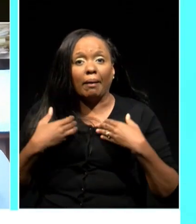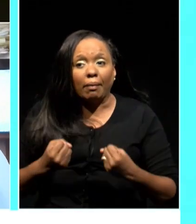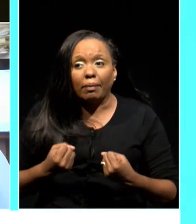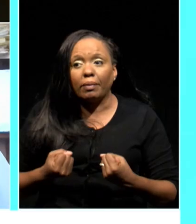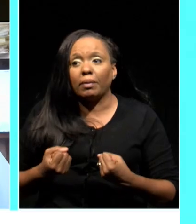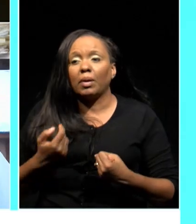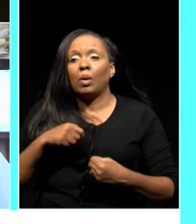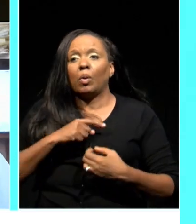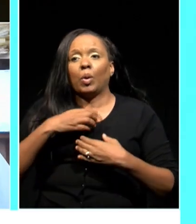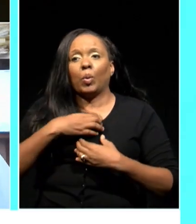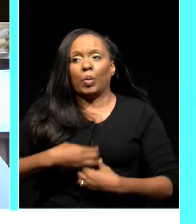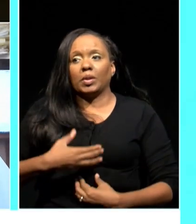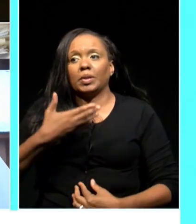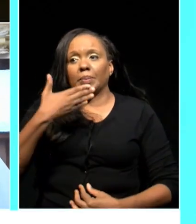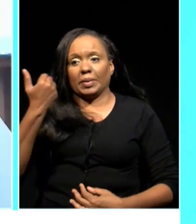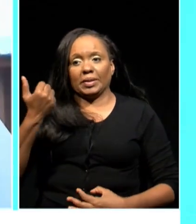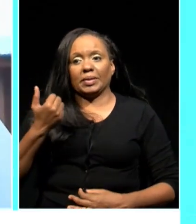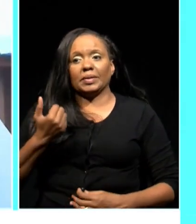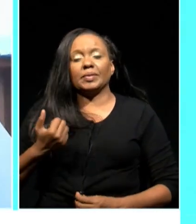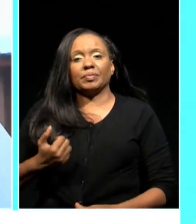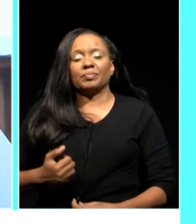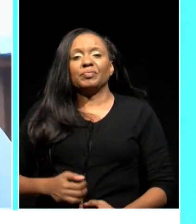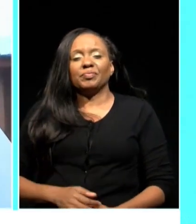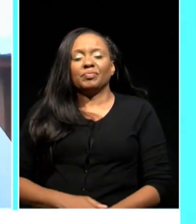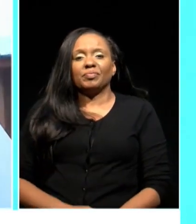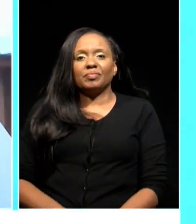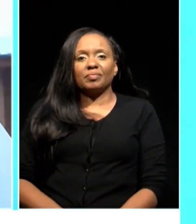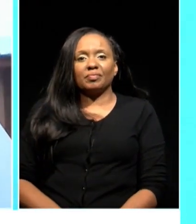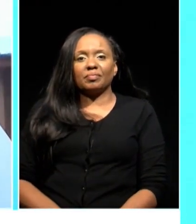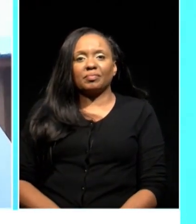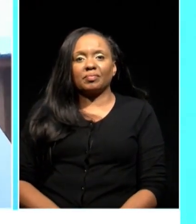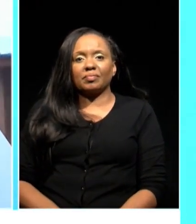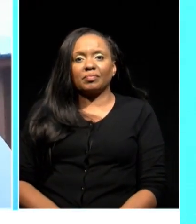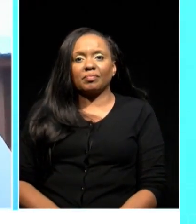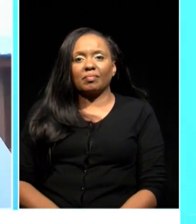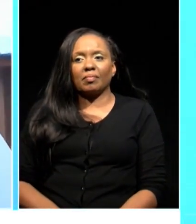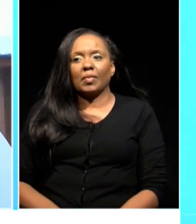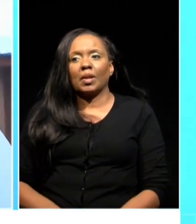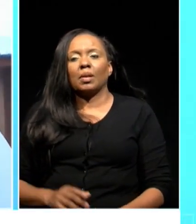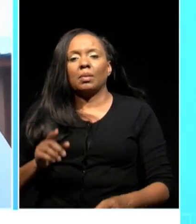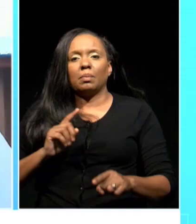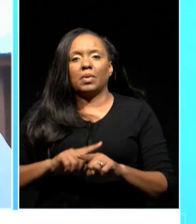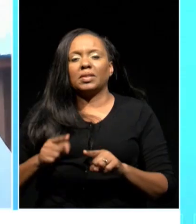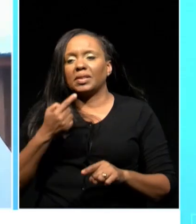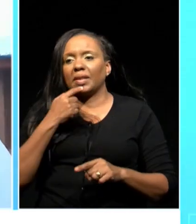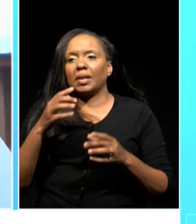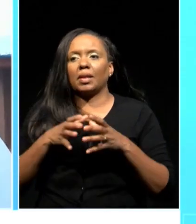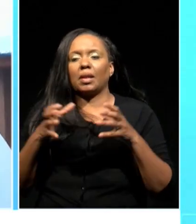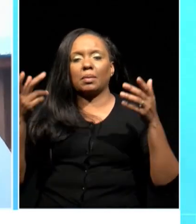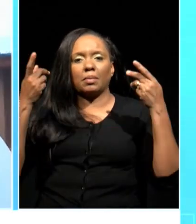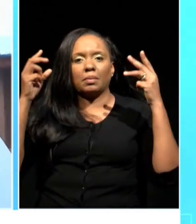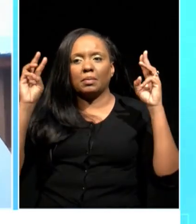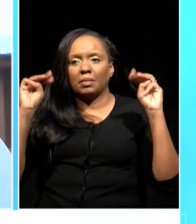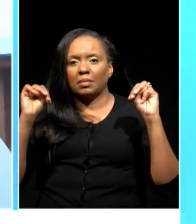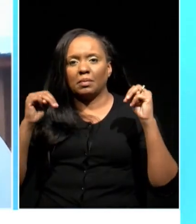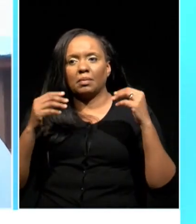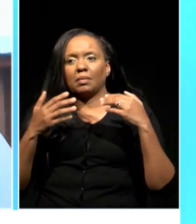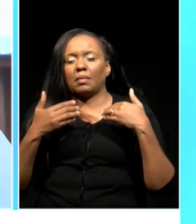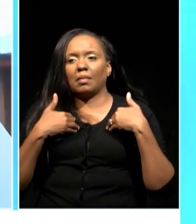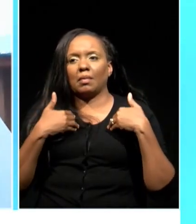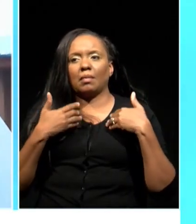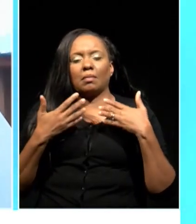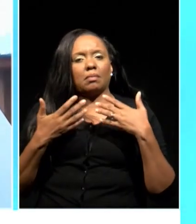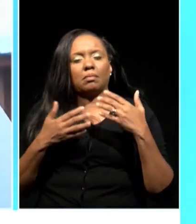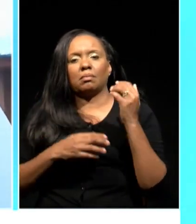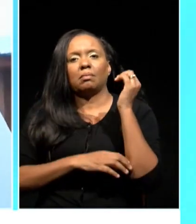wish her the best. But and she did make explicit mention of that a lot of the prime ministers, have suffered in